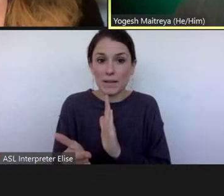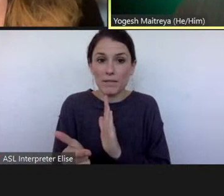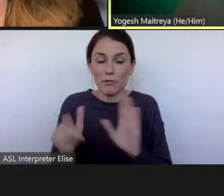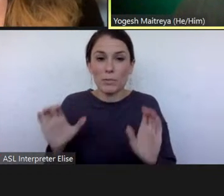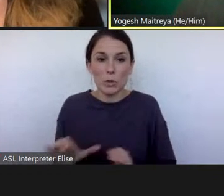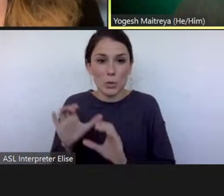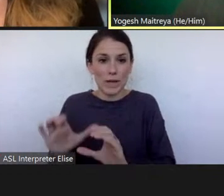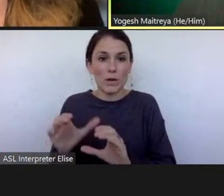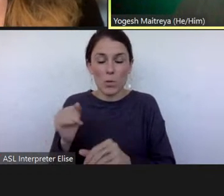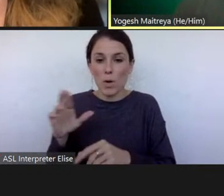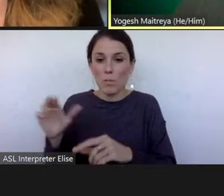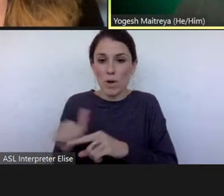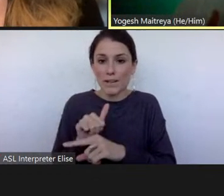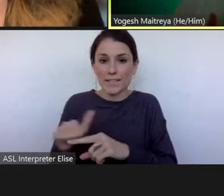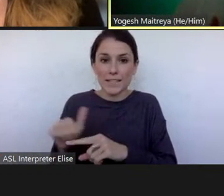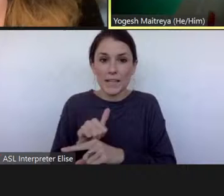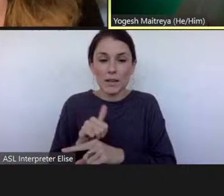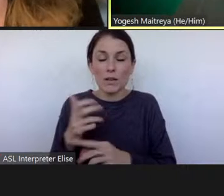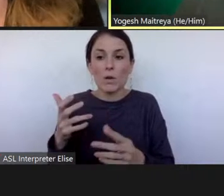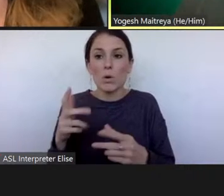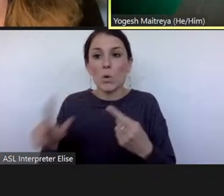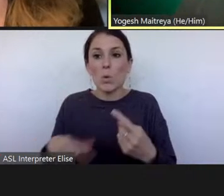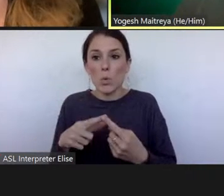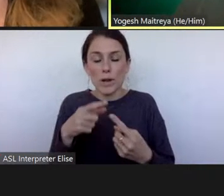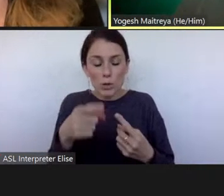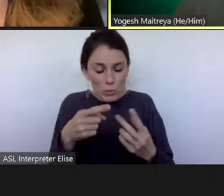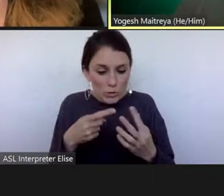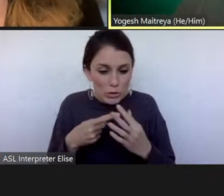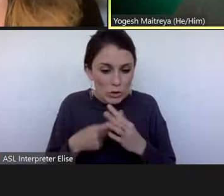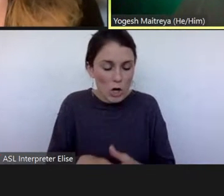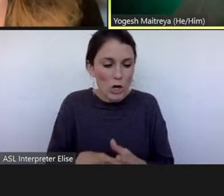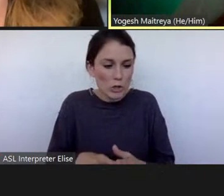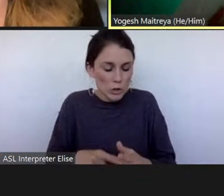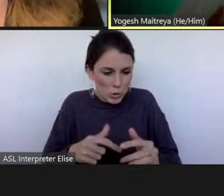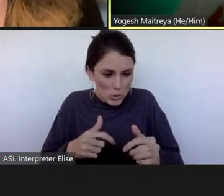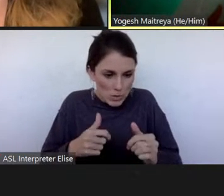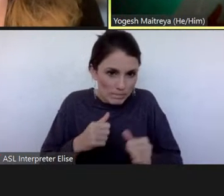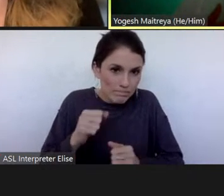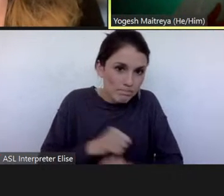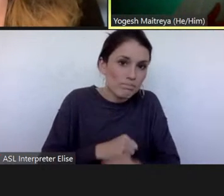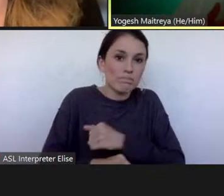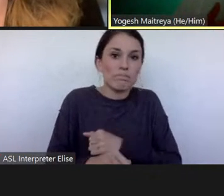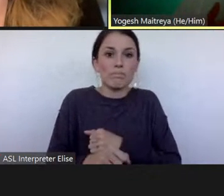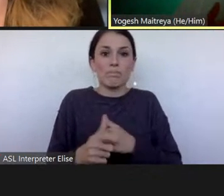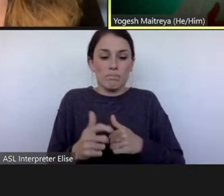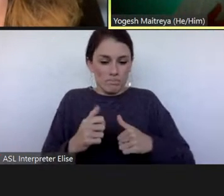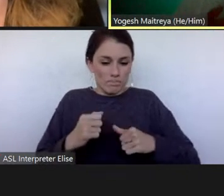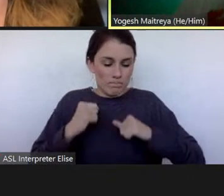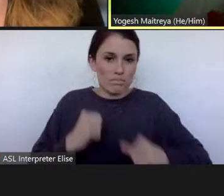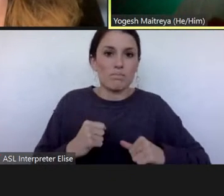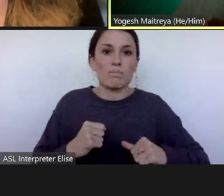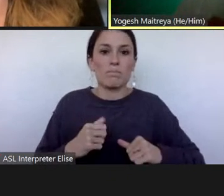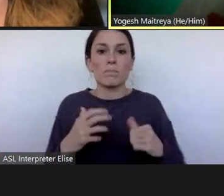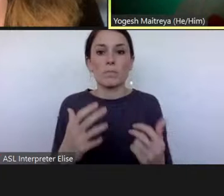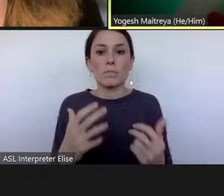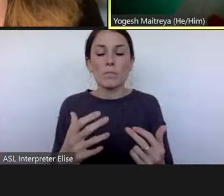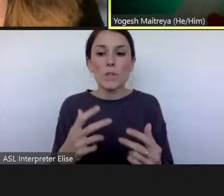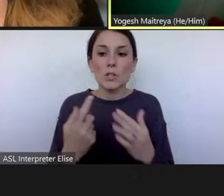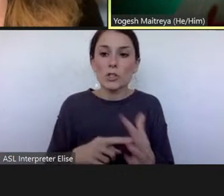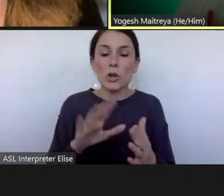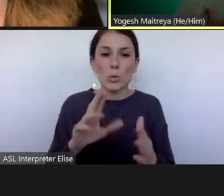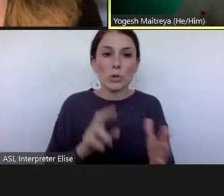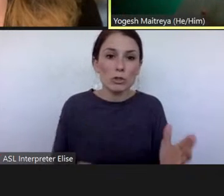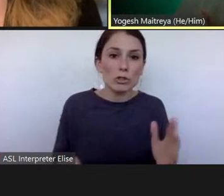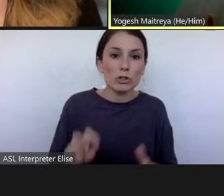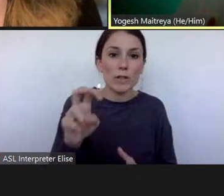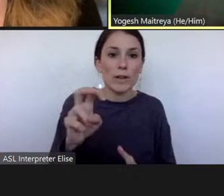practicing, once you start asserting yourself, once you start your journey on the path of